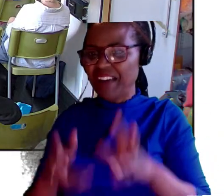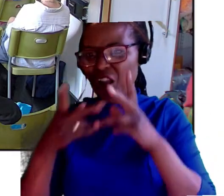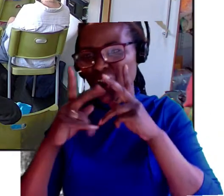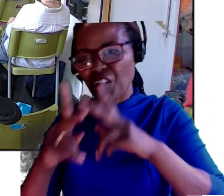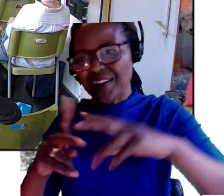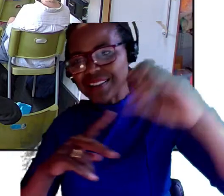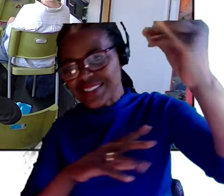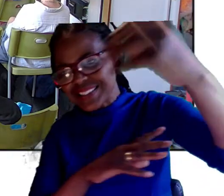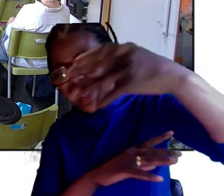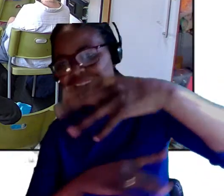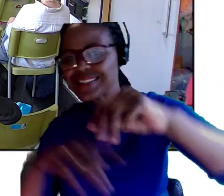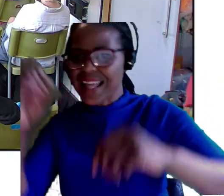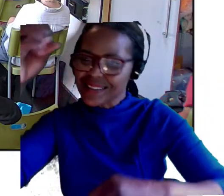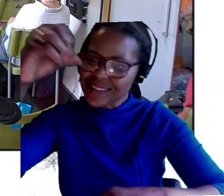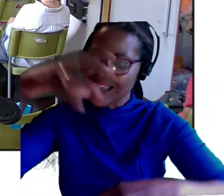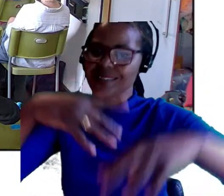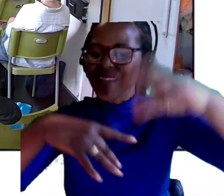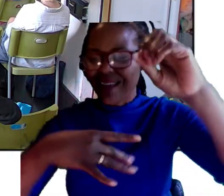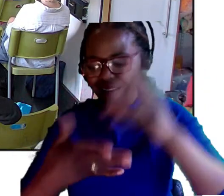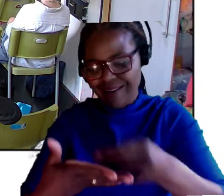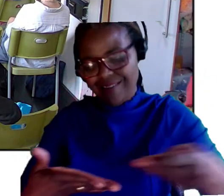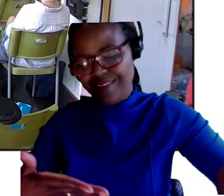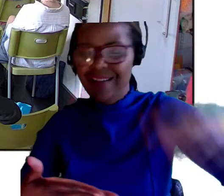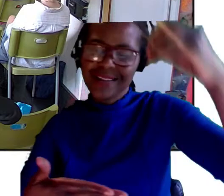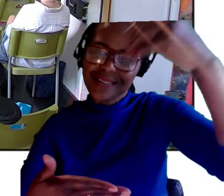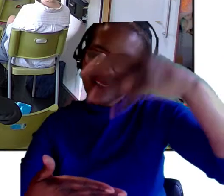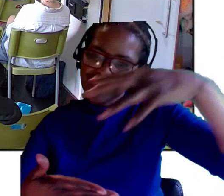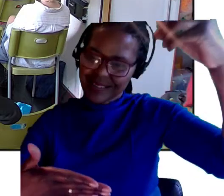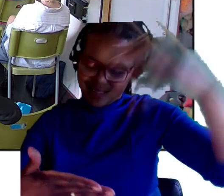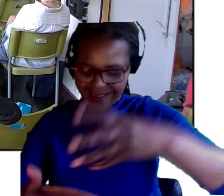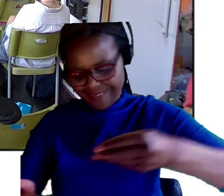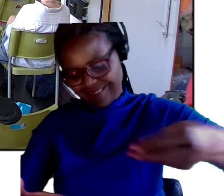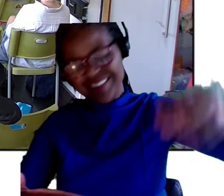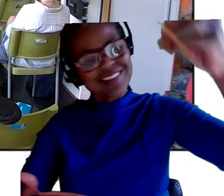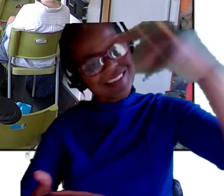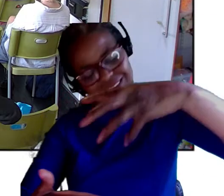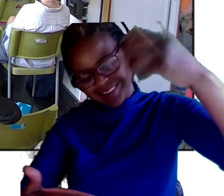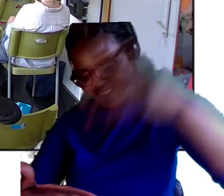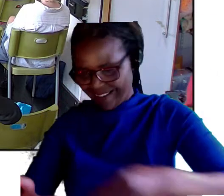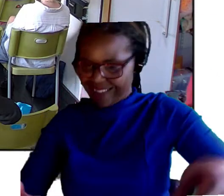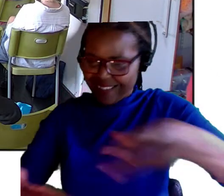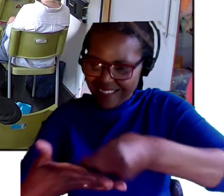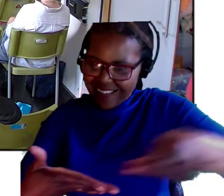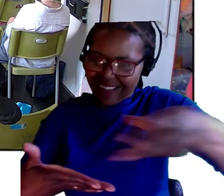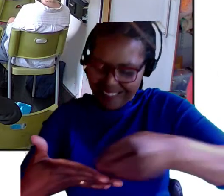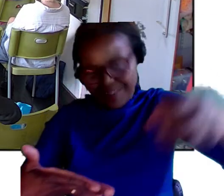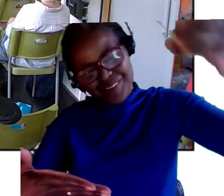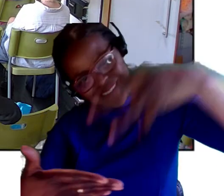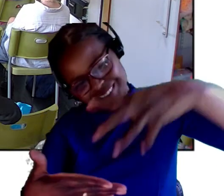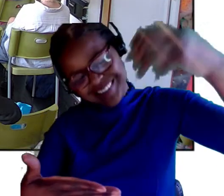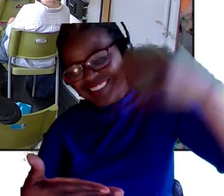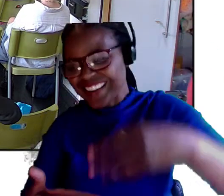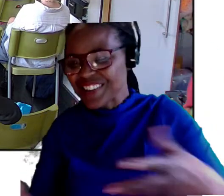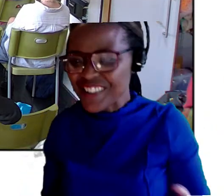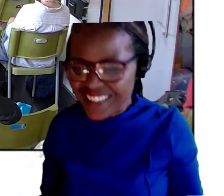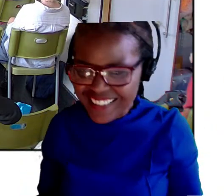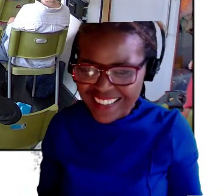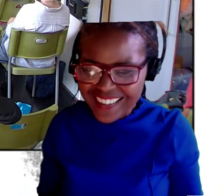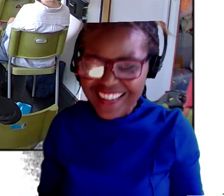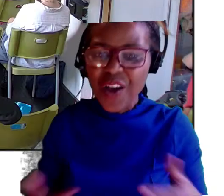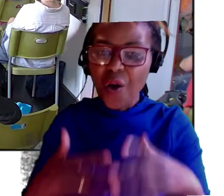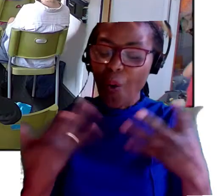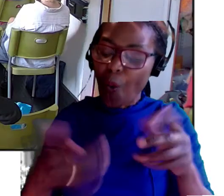looking through, and in the case of Forest 404, imagining a post-natural world where nothing of nature was left whatsoever, and